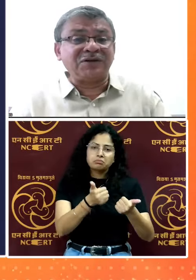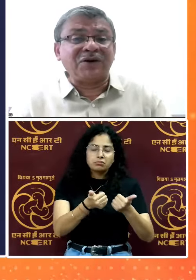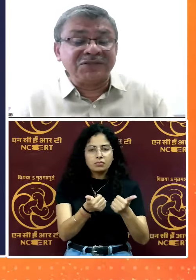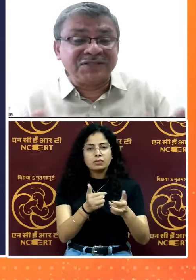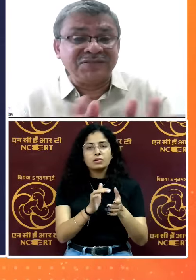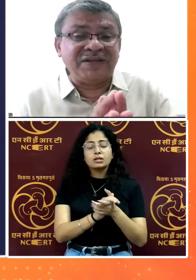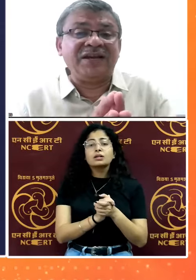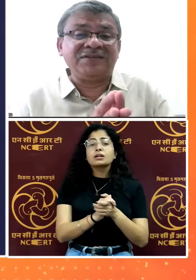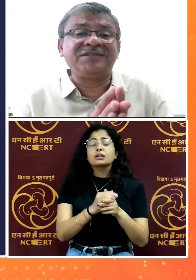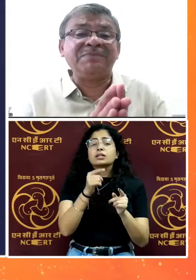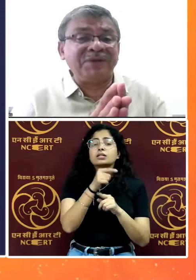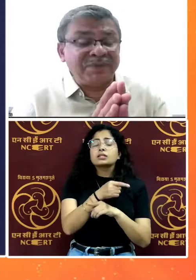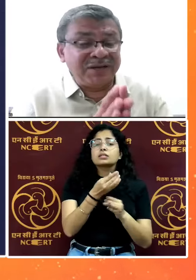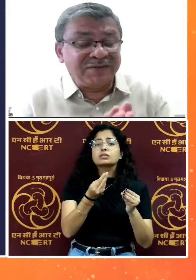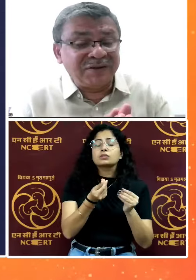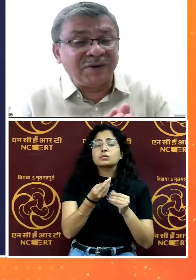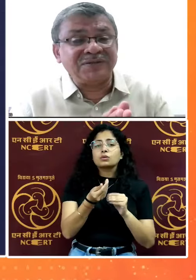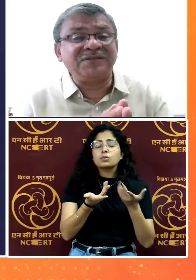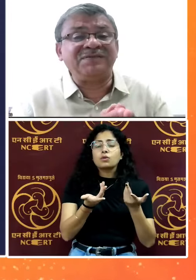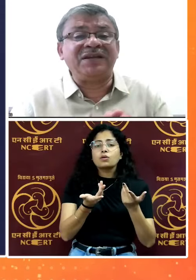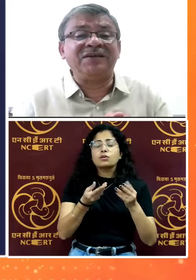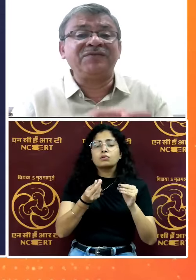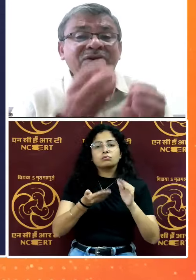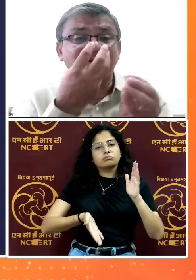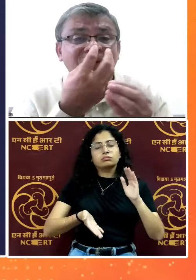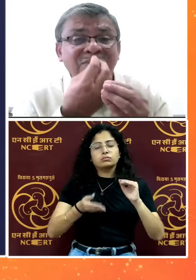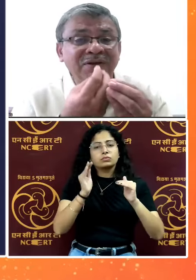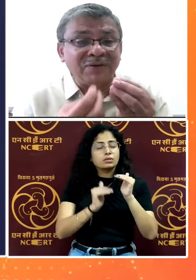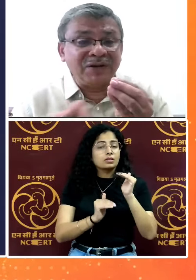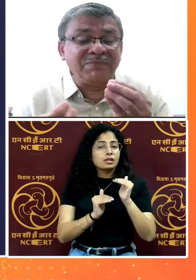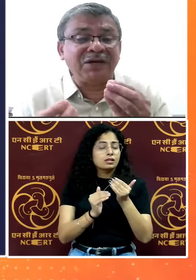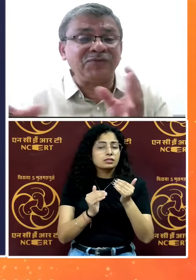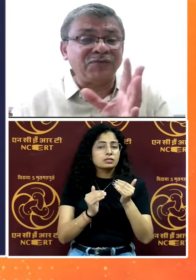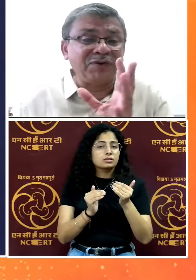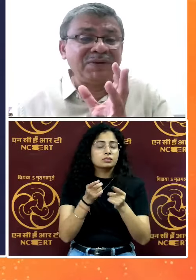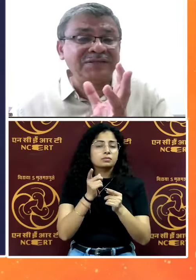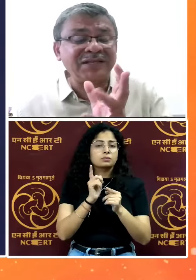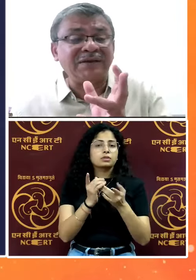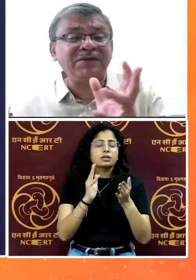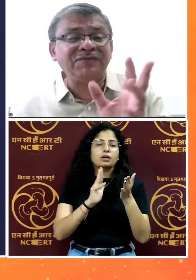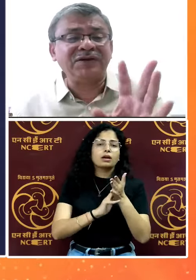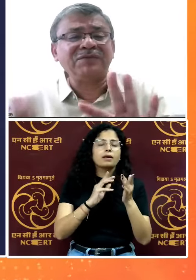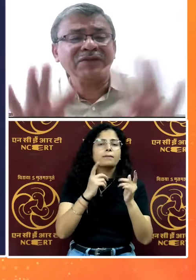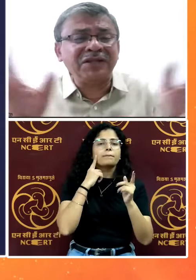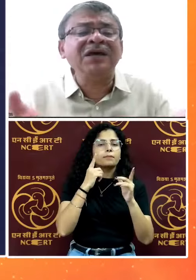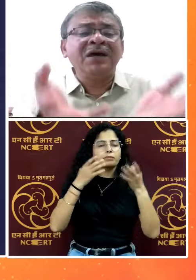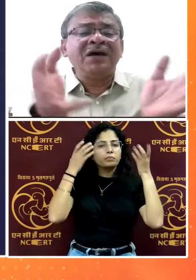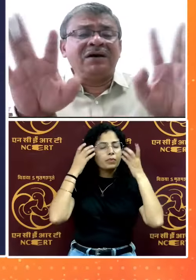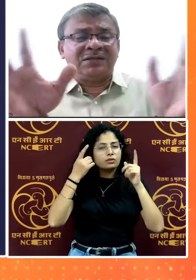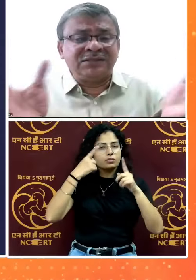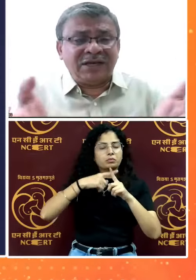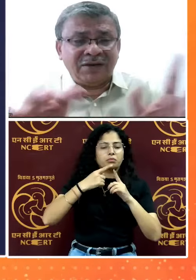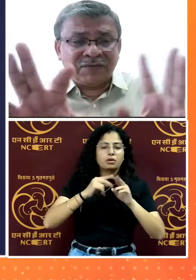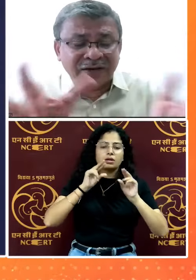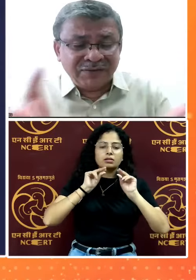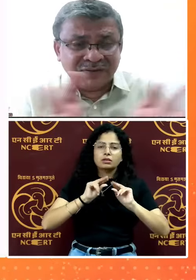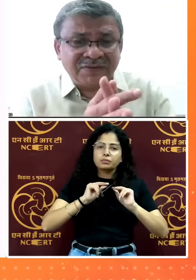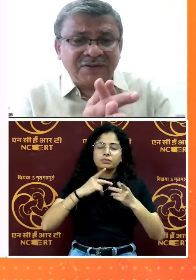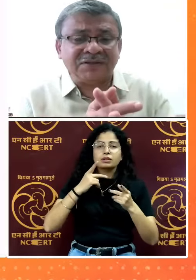because the cost is very less. The implementation cost is very less. What you require is only a microphone plus an amplifier. So within,